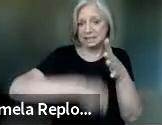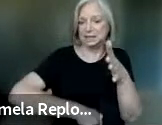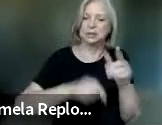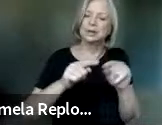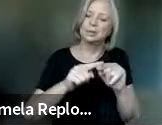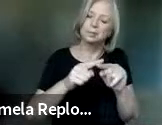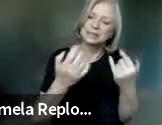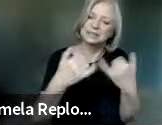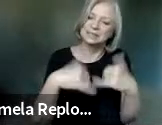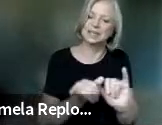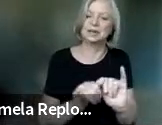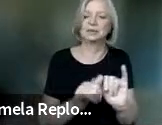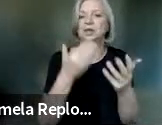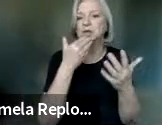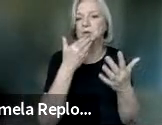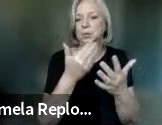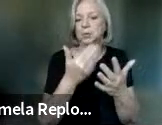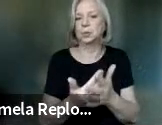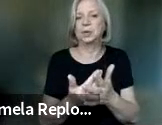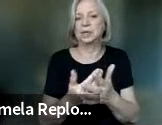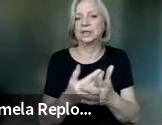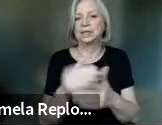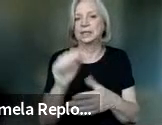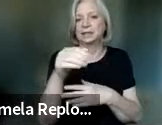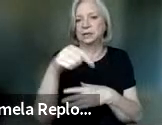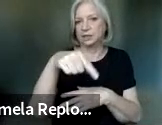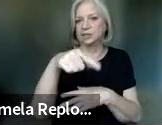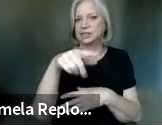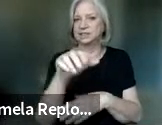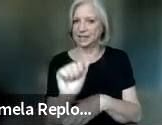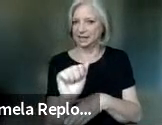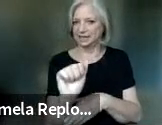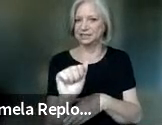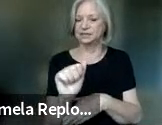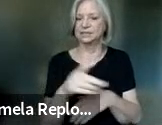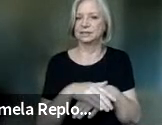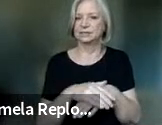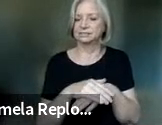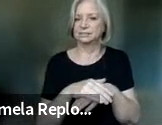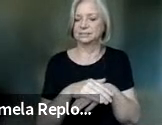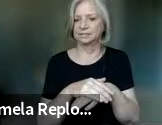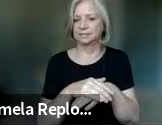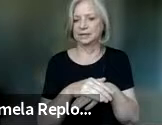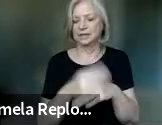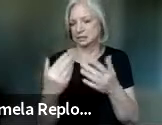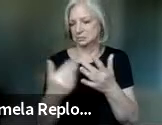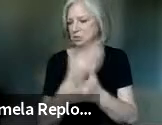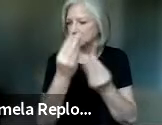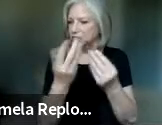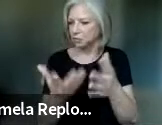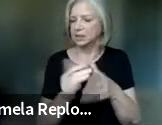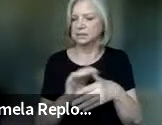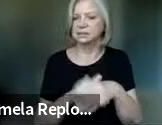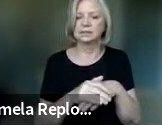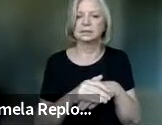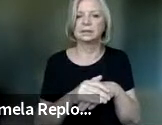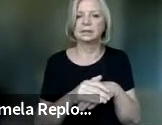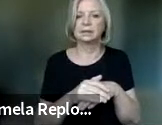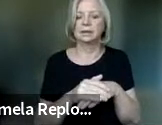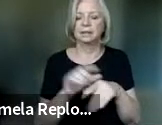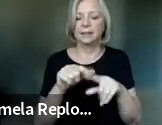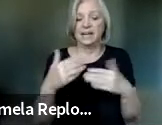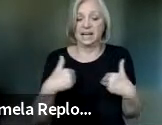useful, organized by topic. They've updated those. They have a list of vendors to